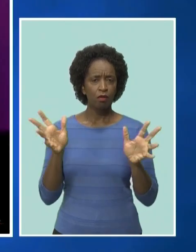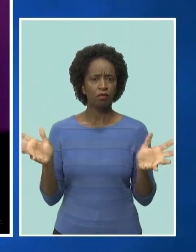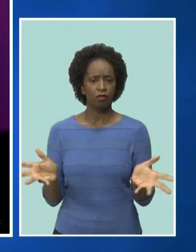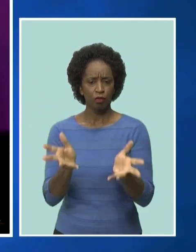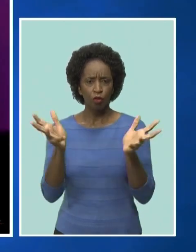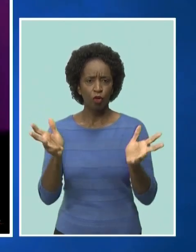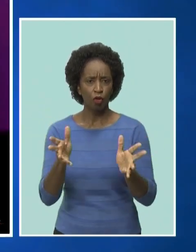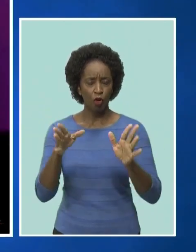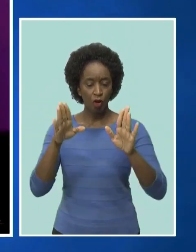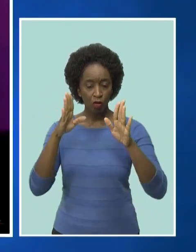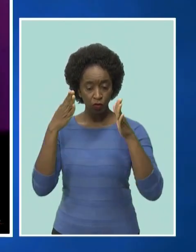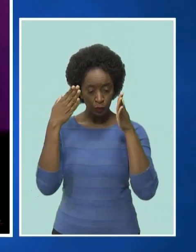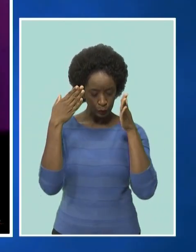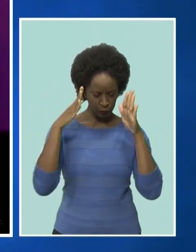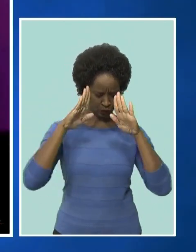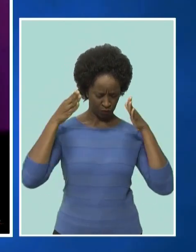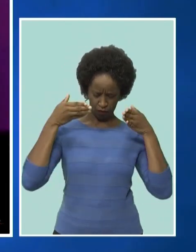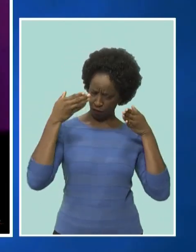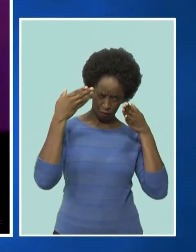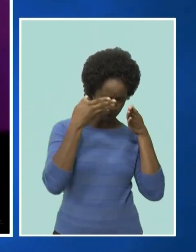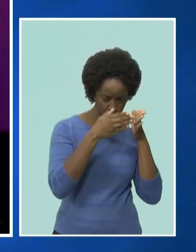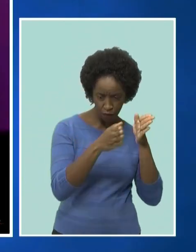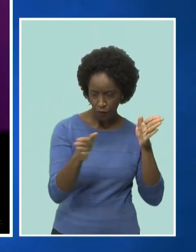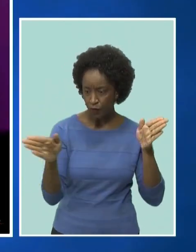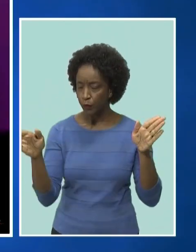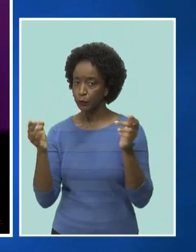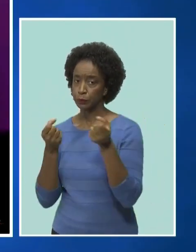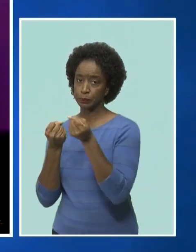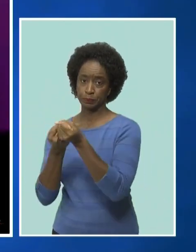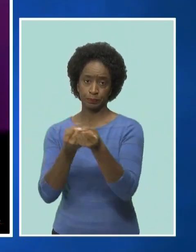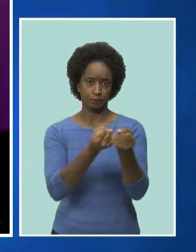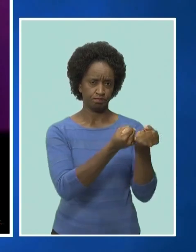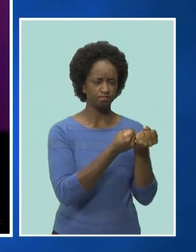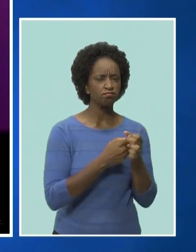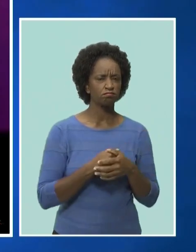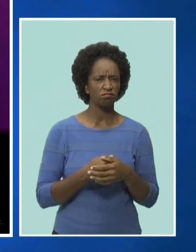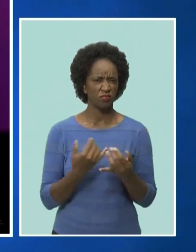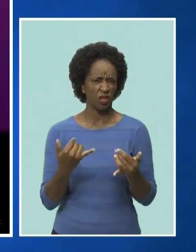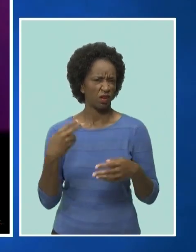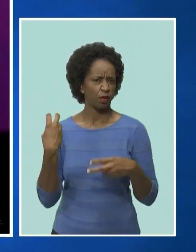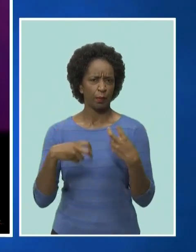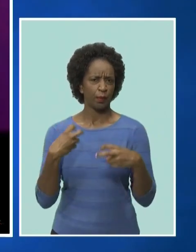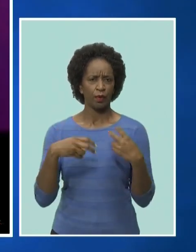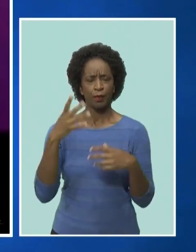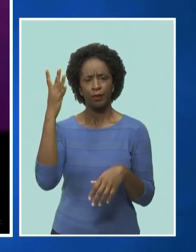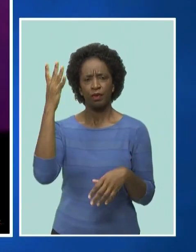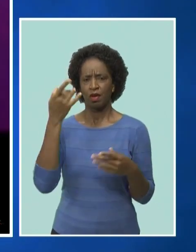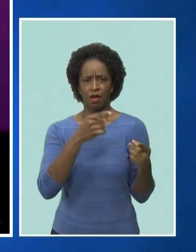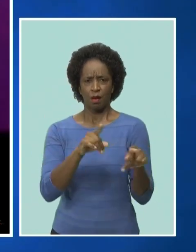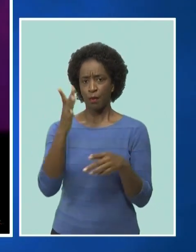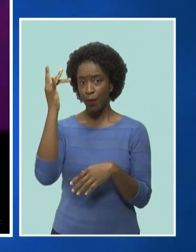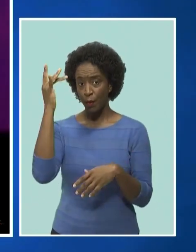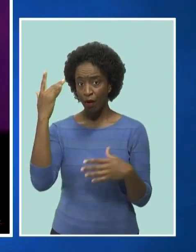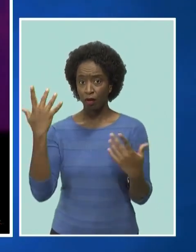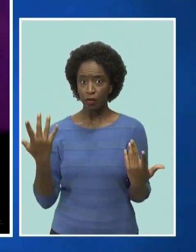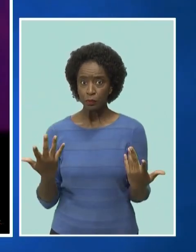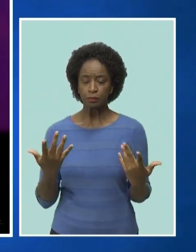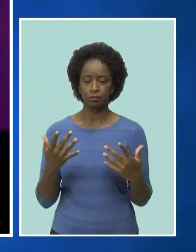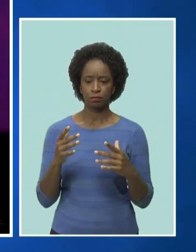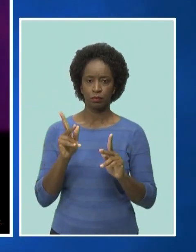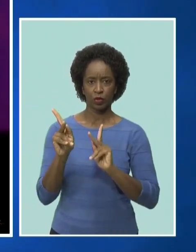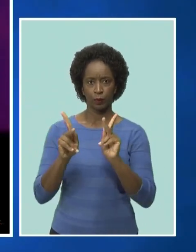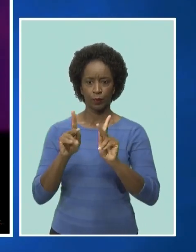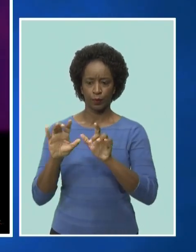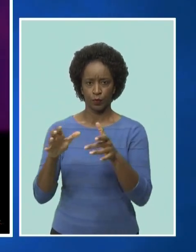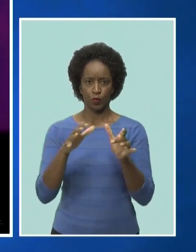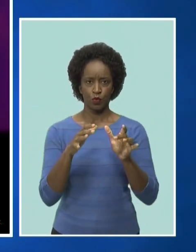Some of the social ills that we see within the nation is because we've moved from that collective to the meism